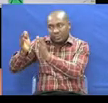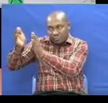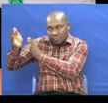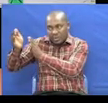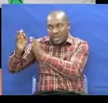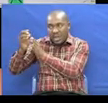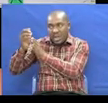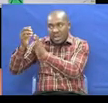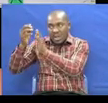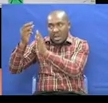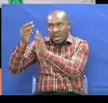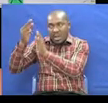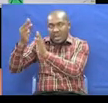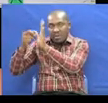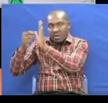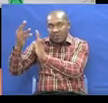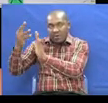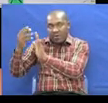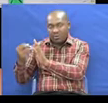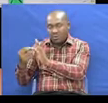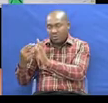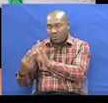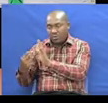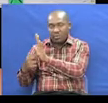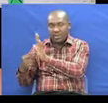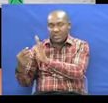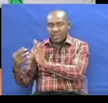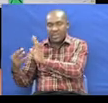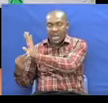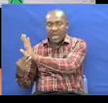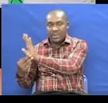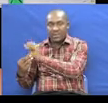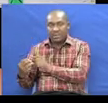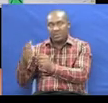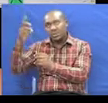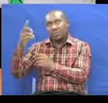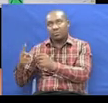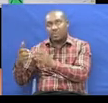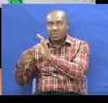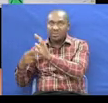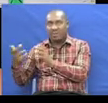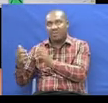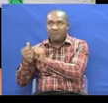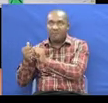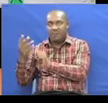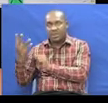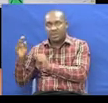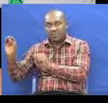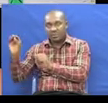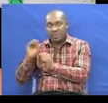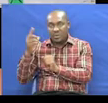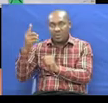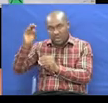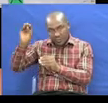8.4, 2.8, and then 7 here, 14, you borrow